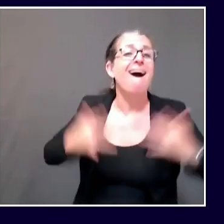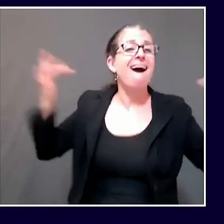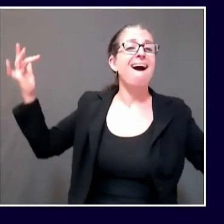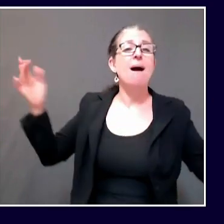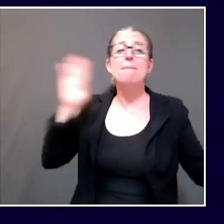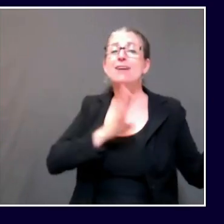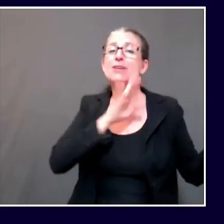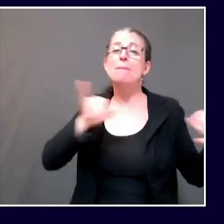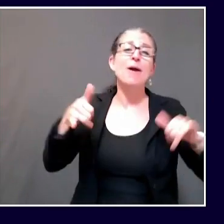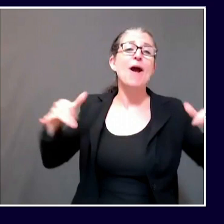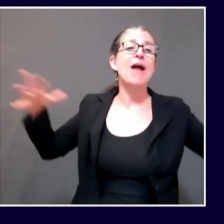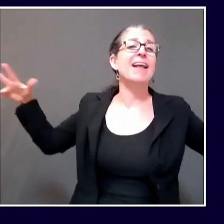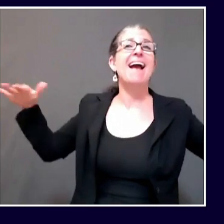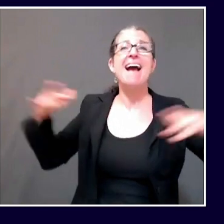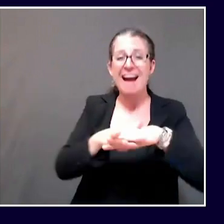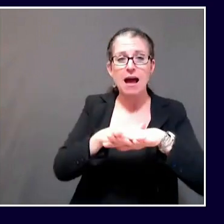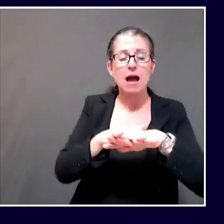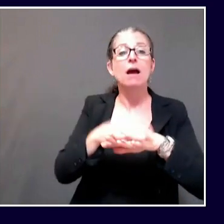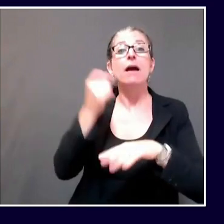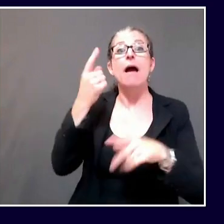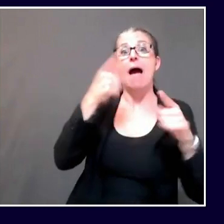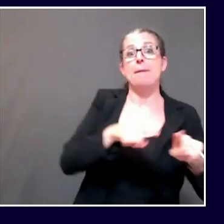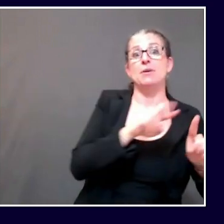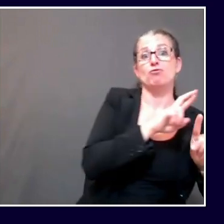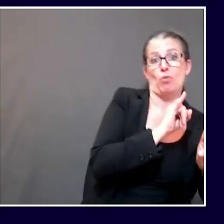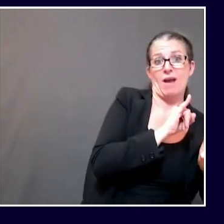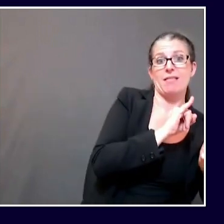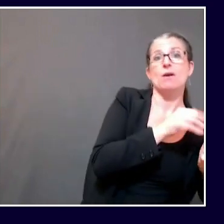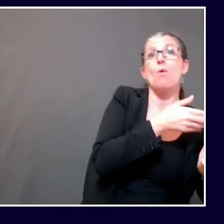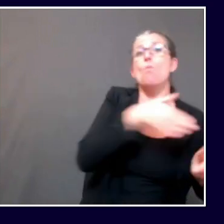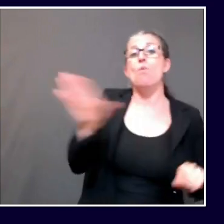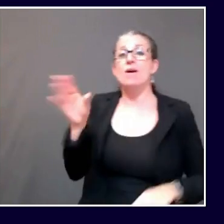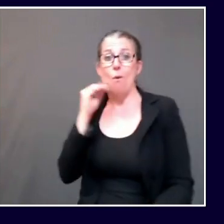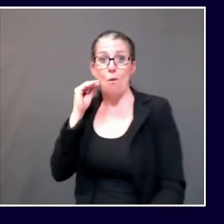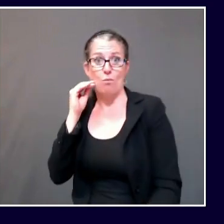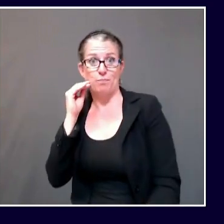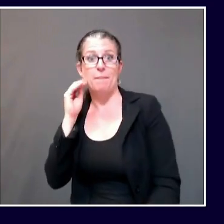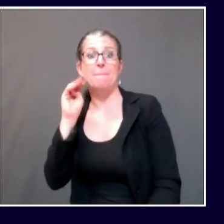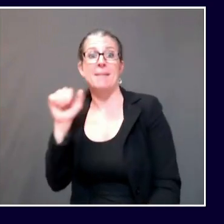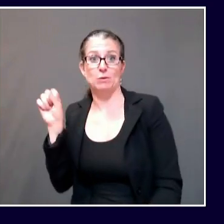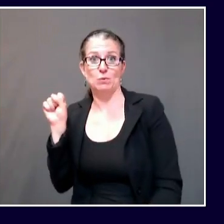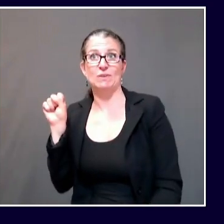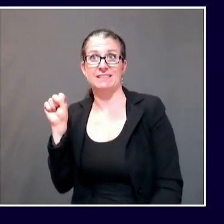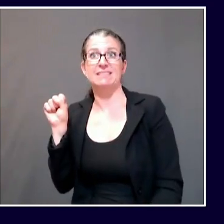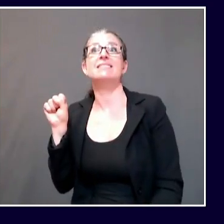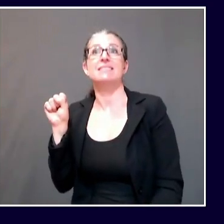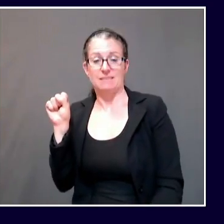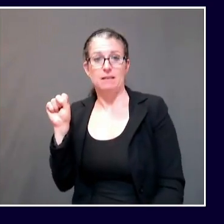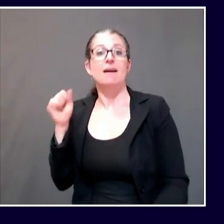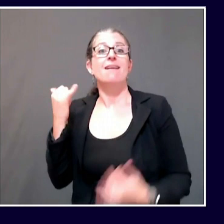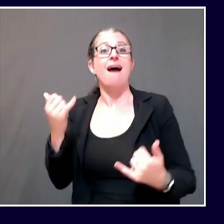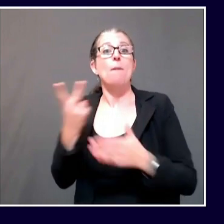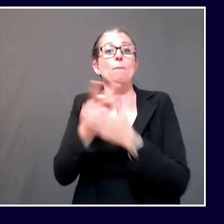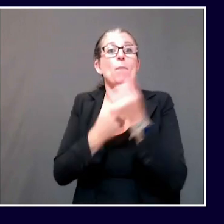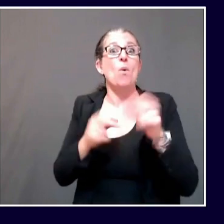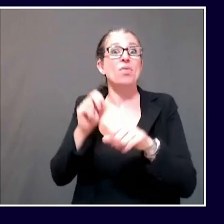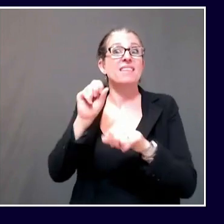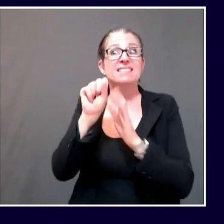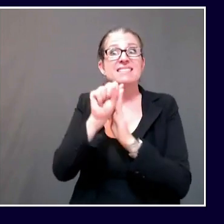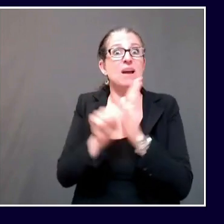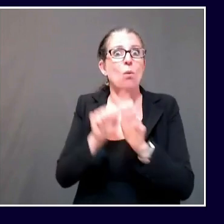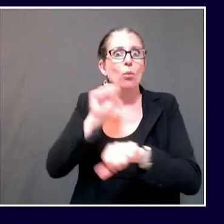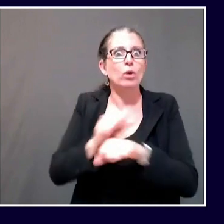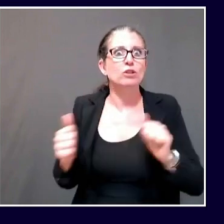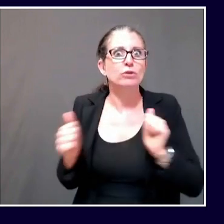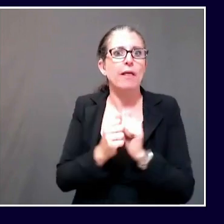and the states were kind of cooperating to investigate that. I'm wondering if on this Millinocket area outbreak, if